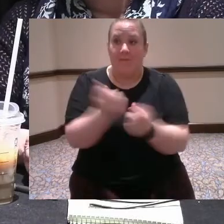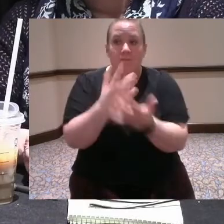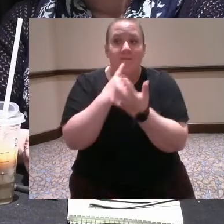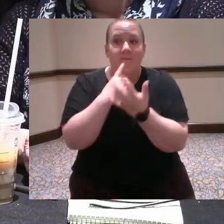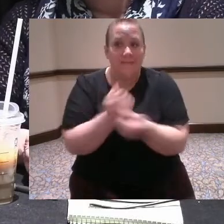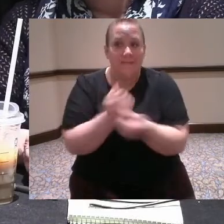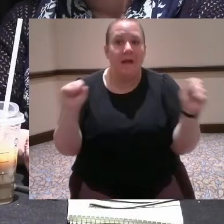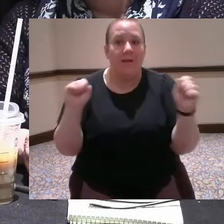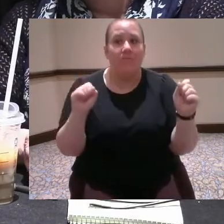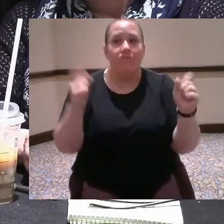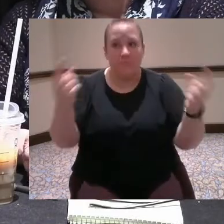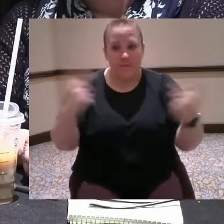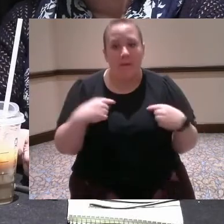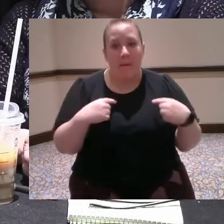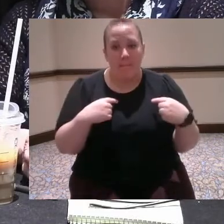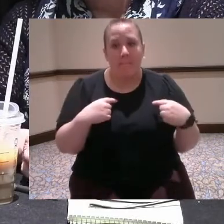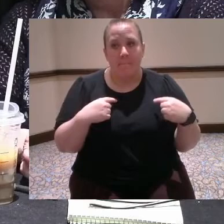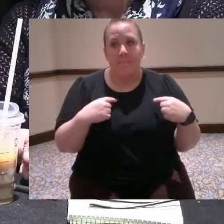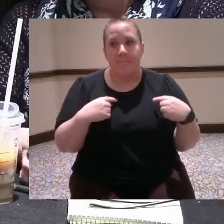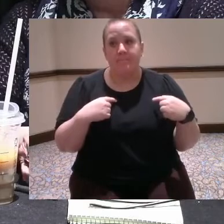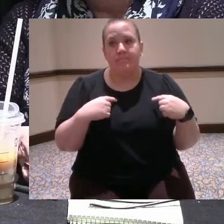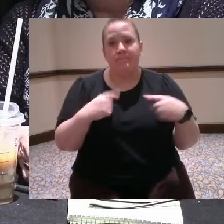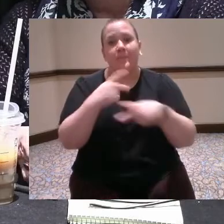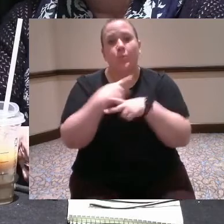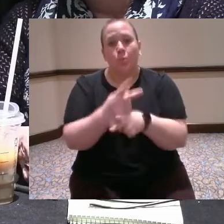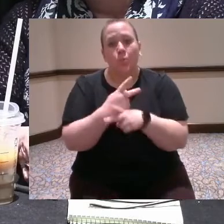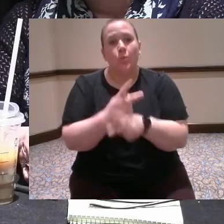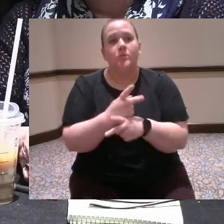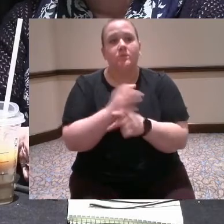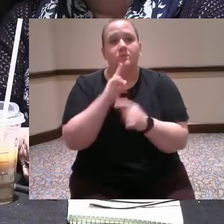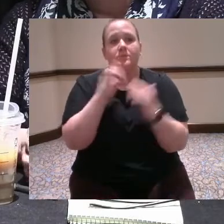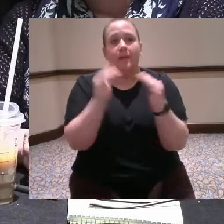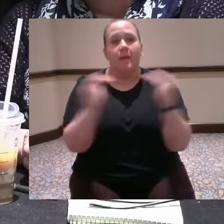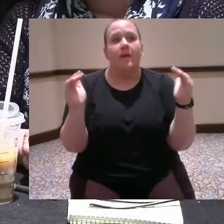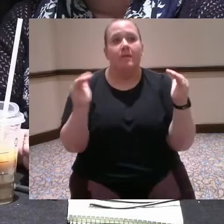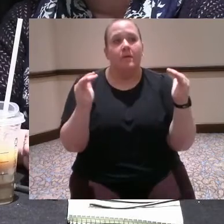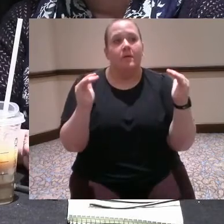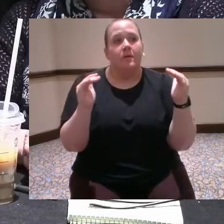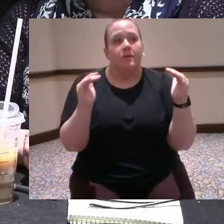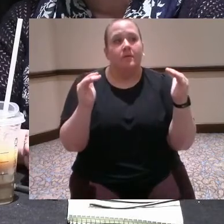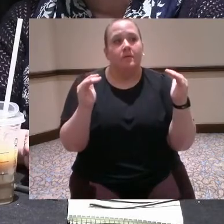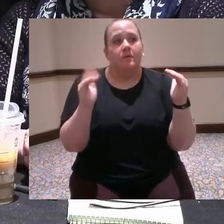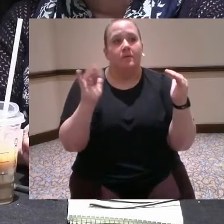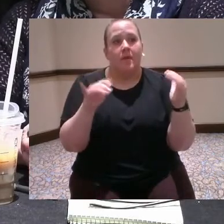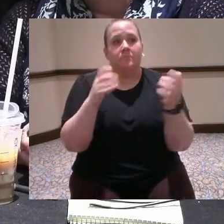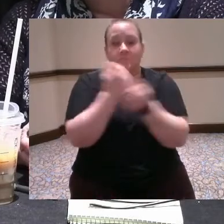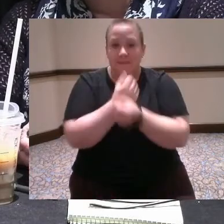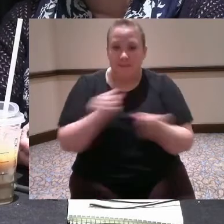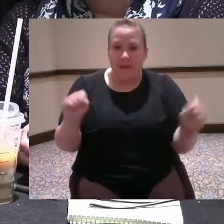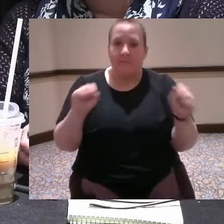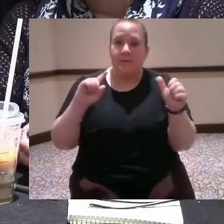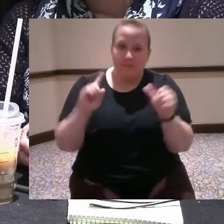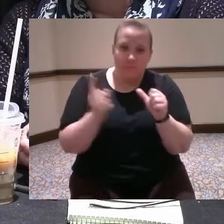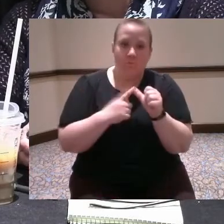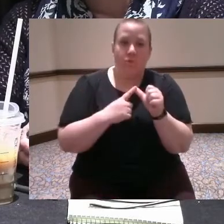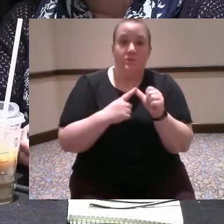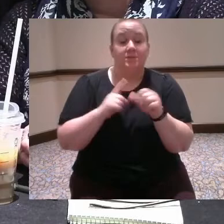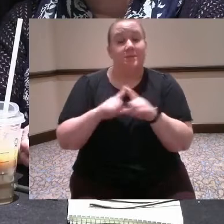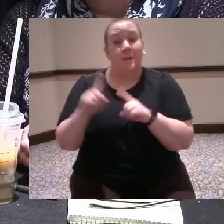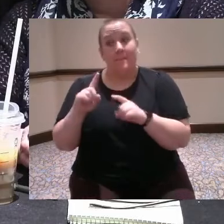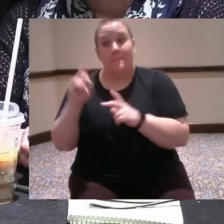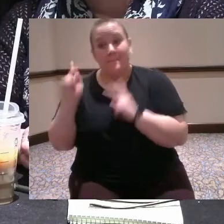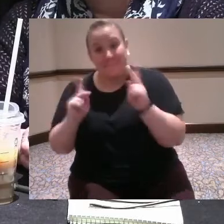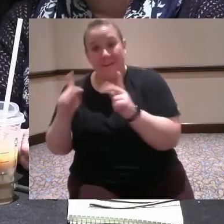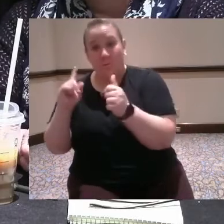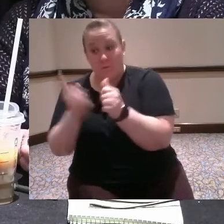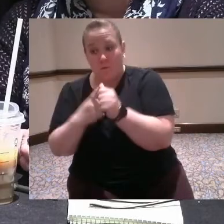safe to come through our doors and to produce on a level in which safety came first, the people came